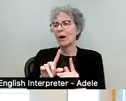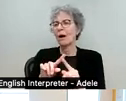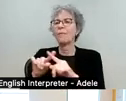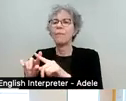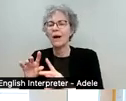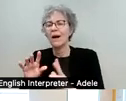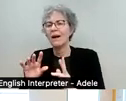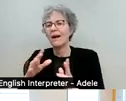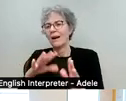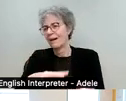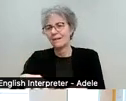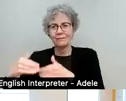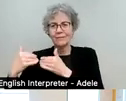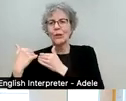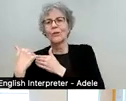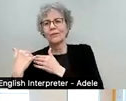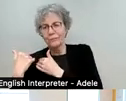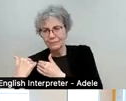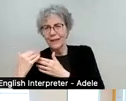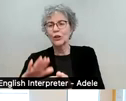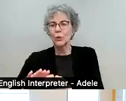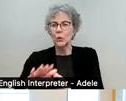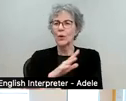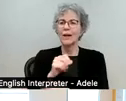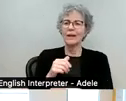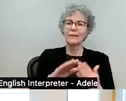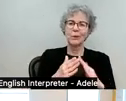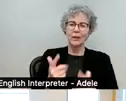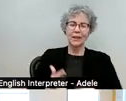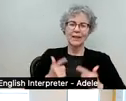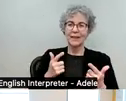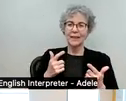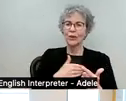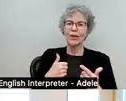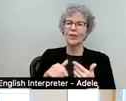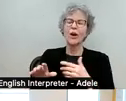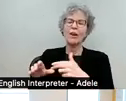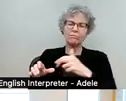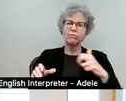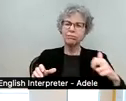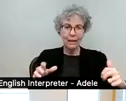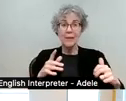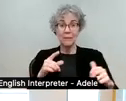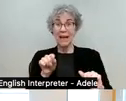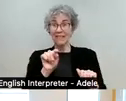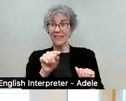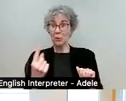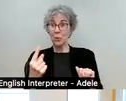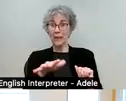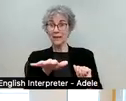organizations like Community Living Toronto backed away and the schools took over the sites. We were able to hold on to this site. We